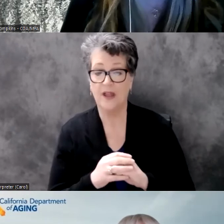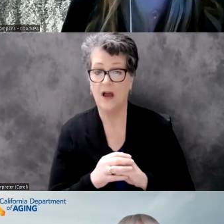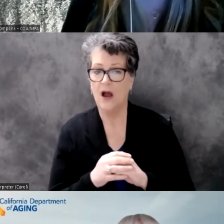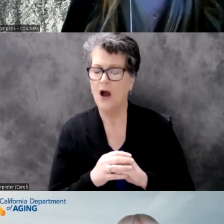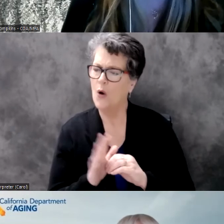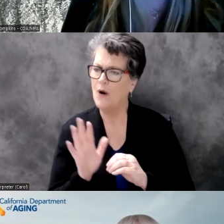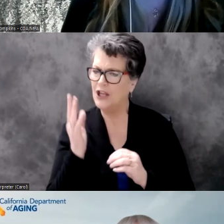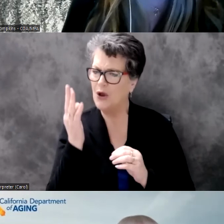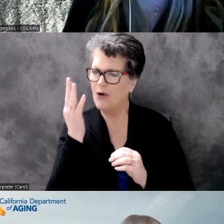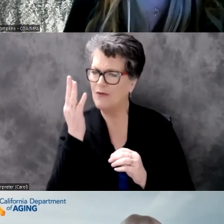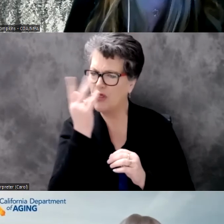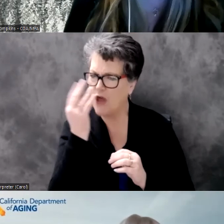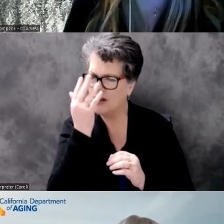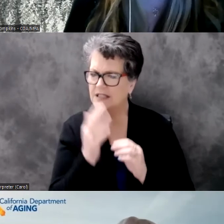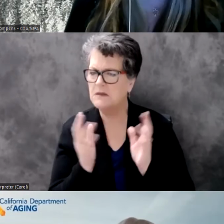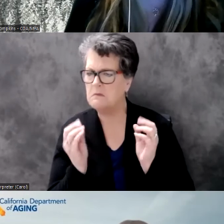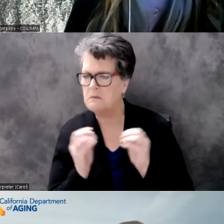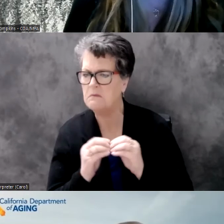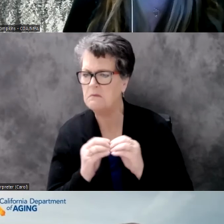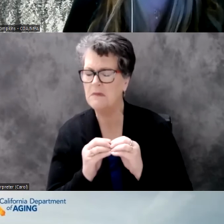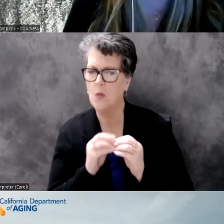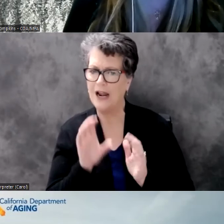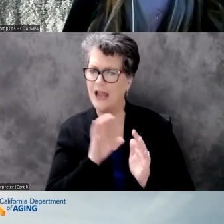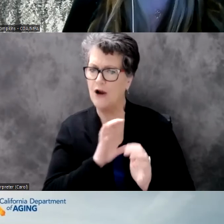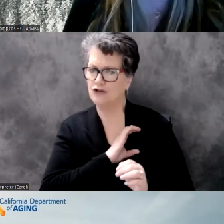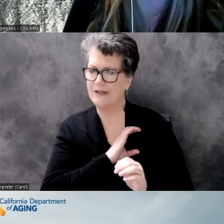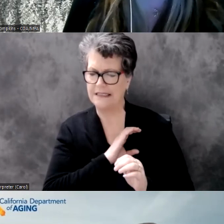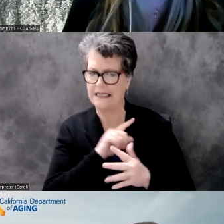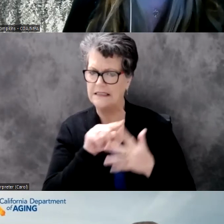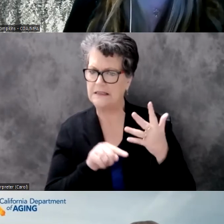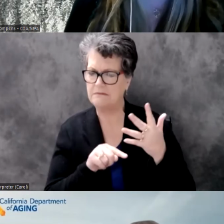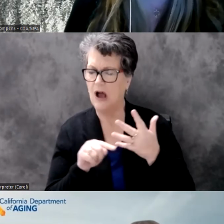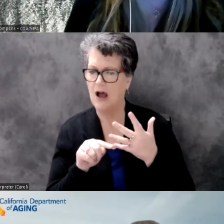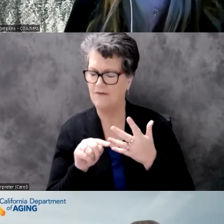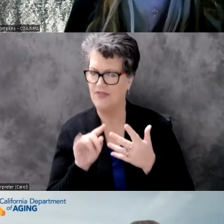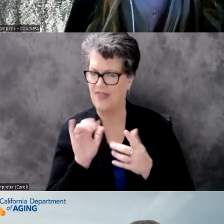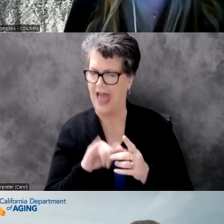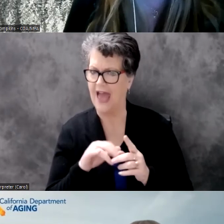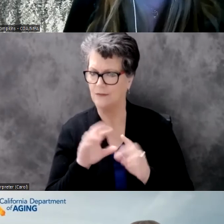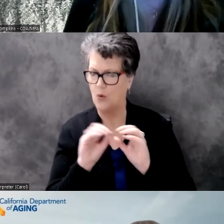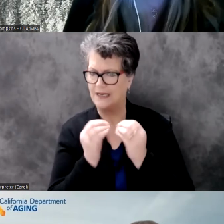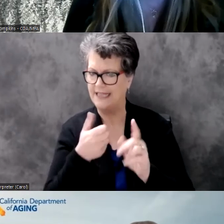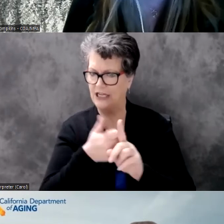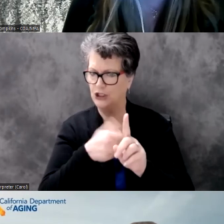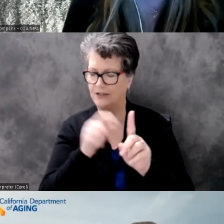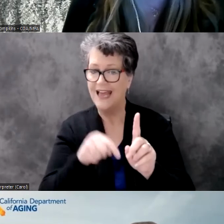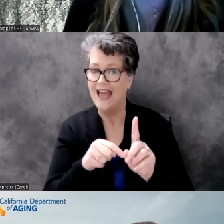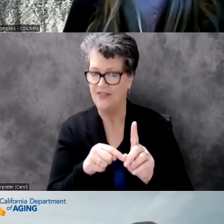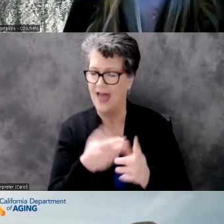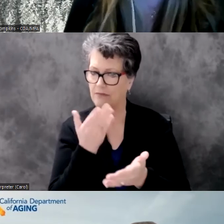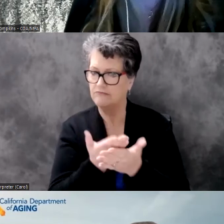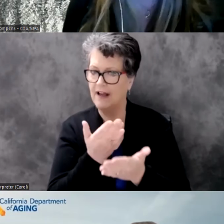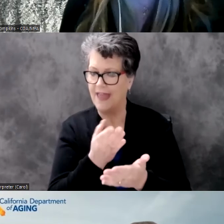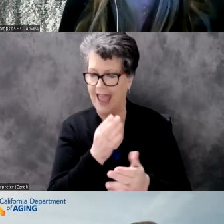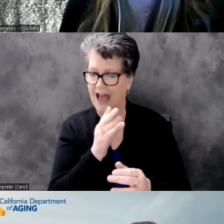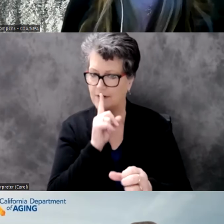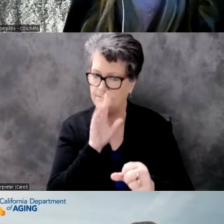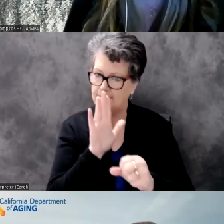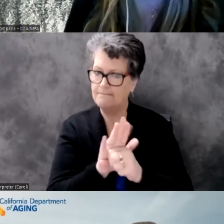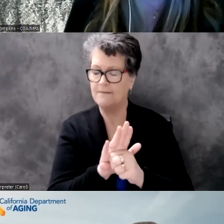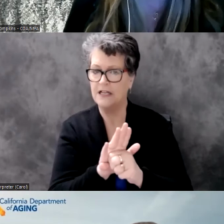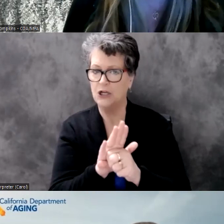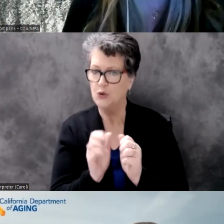and share with us, what are some characteristics of the applicant that demonstrates they have a commitment to implement and sustain a